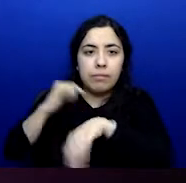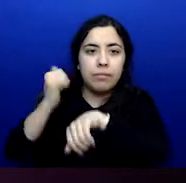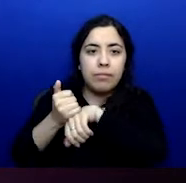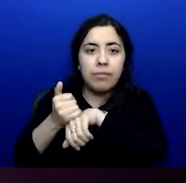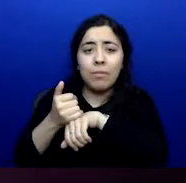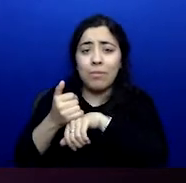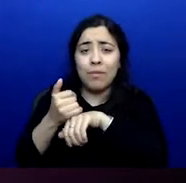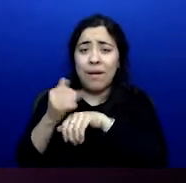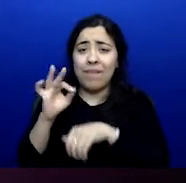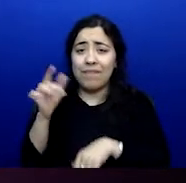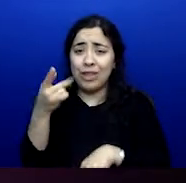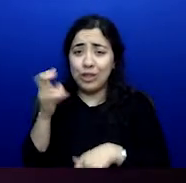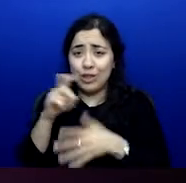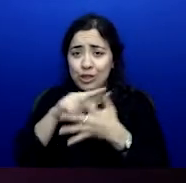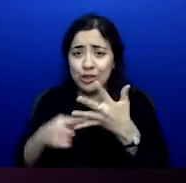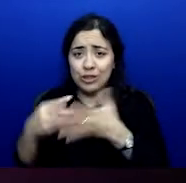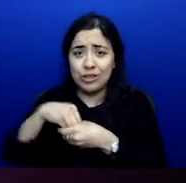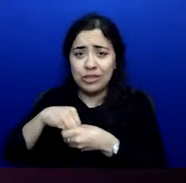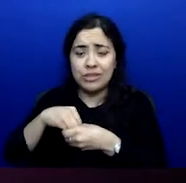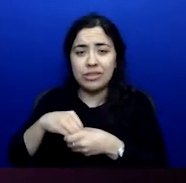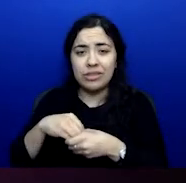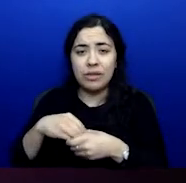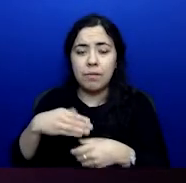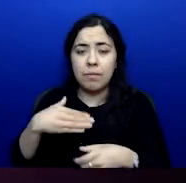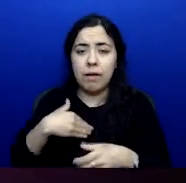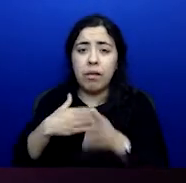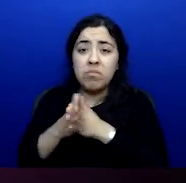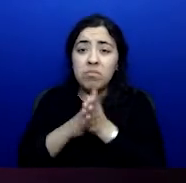features slowly depleted my morale.